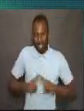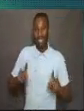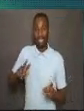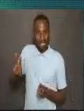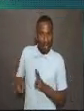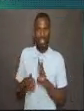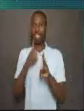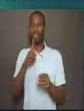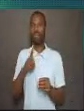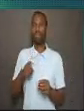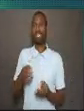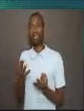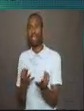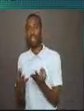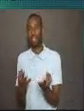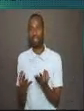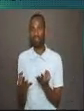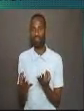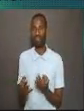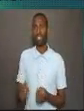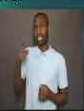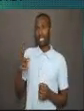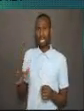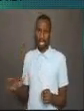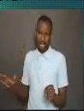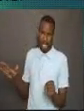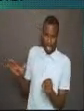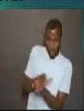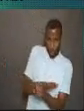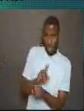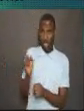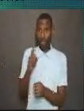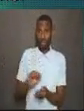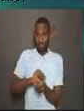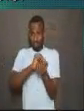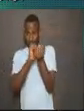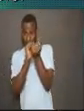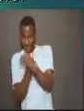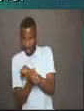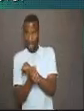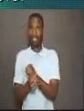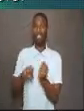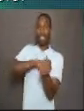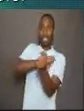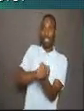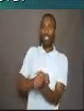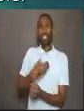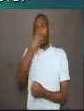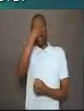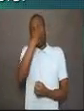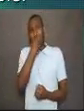way. The complete conversion of energy from a hot